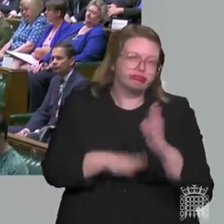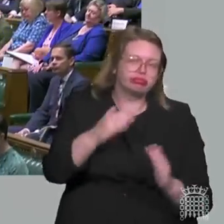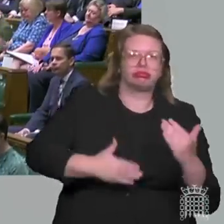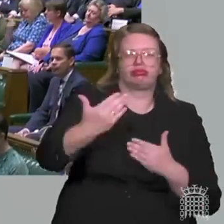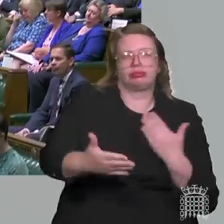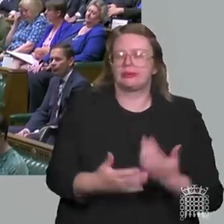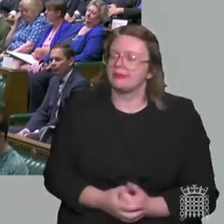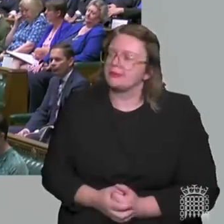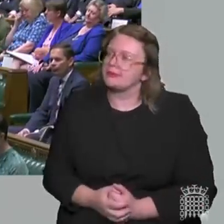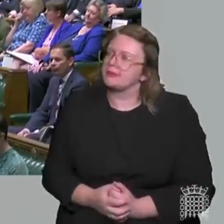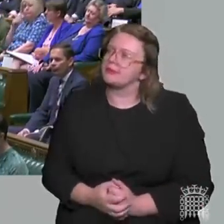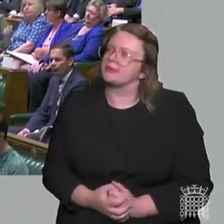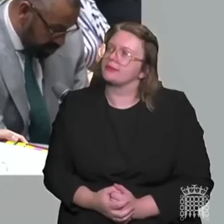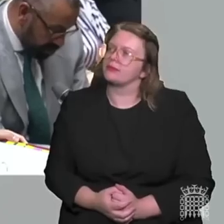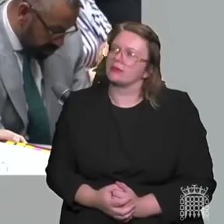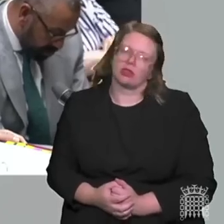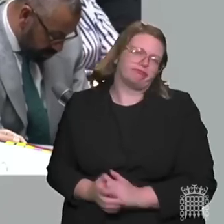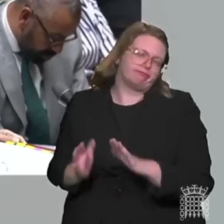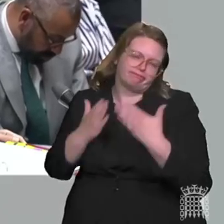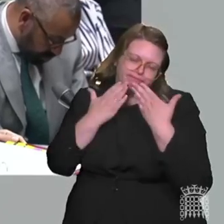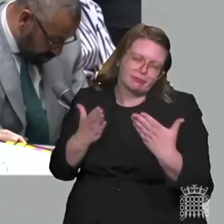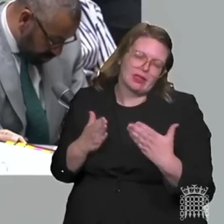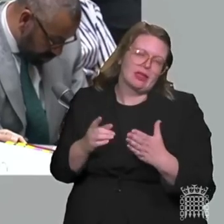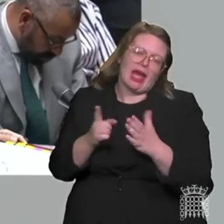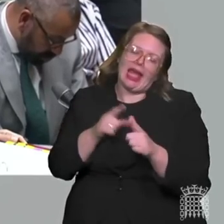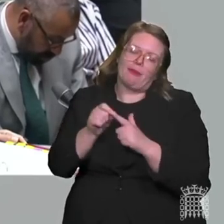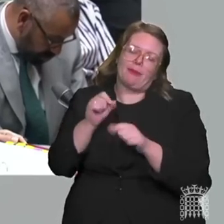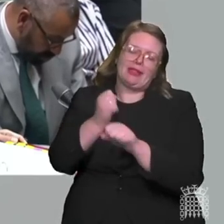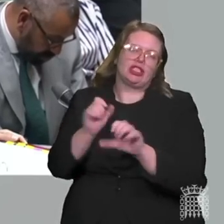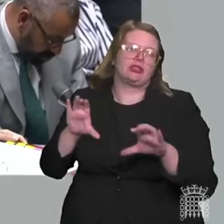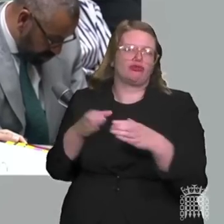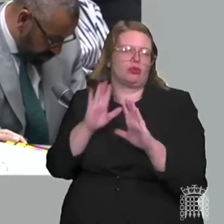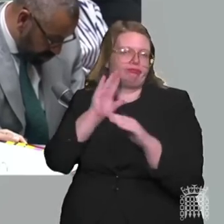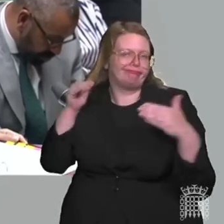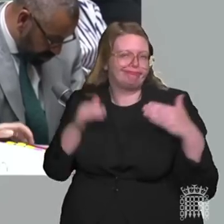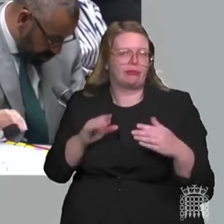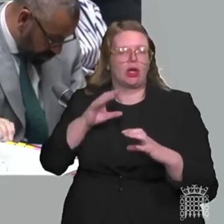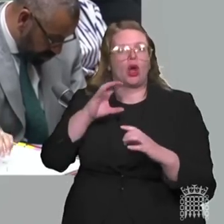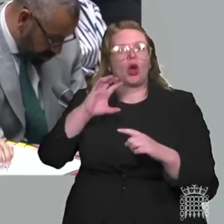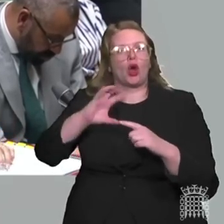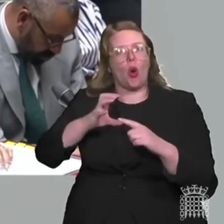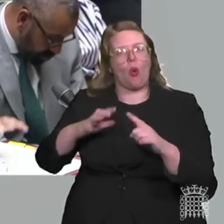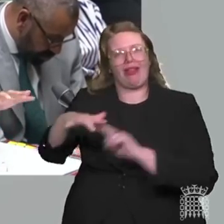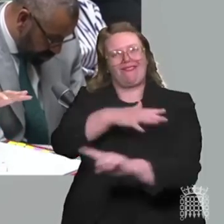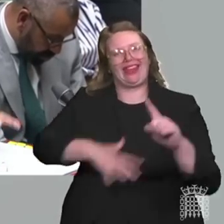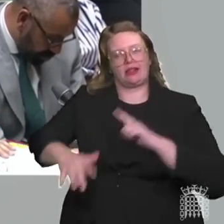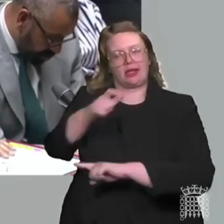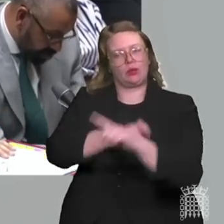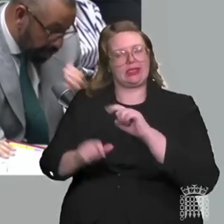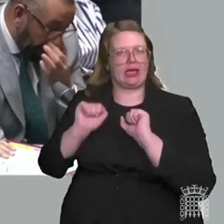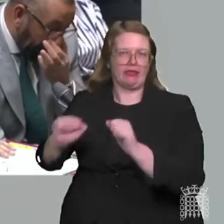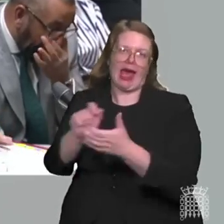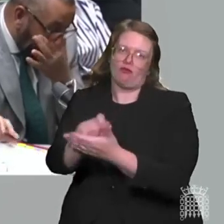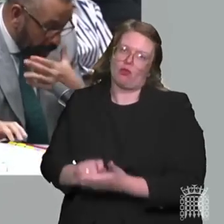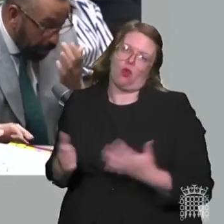much welcome the work of the APPG for coalfield communities and indeed the breadth and ambition of their policy contributions. We are